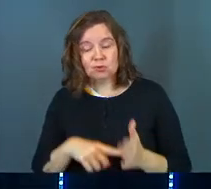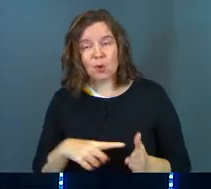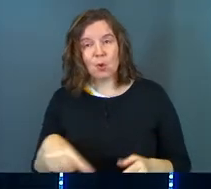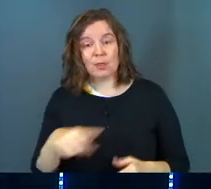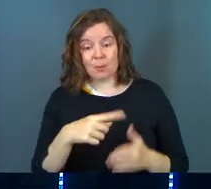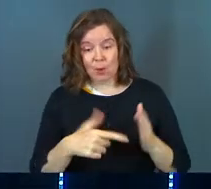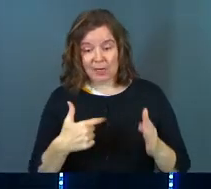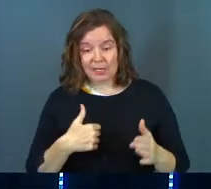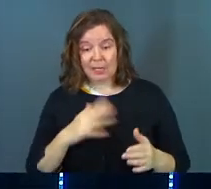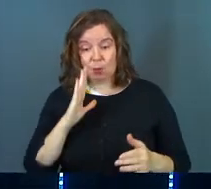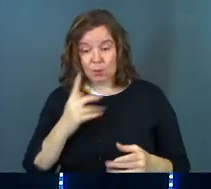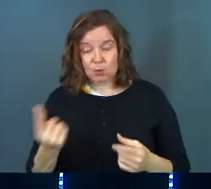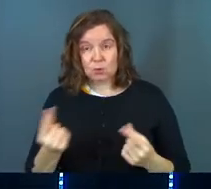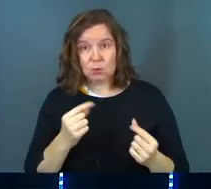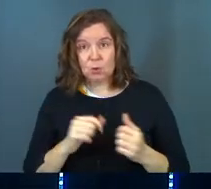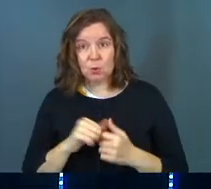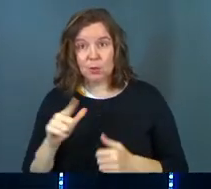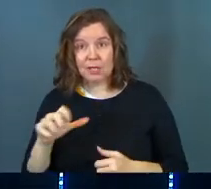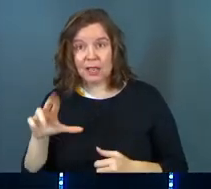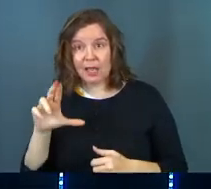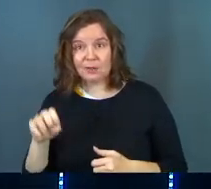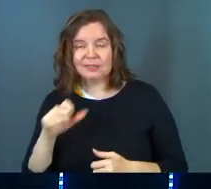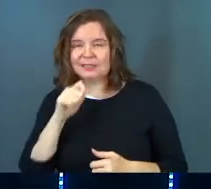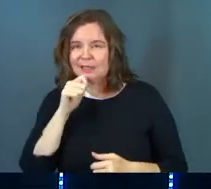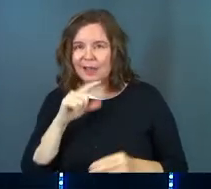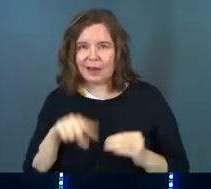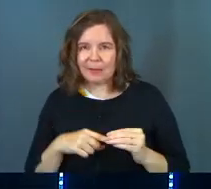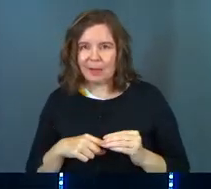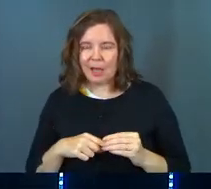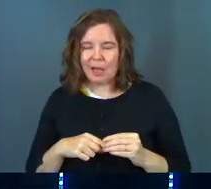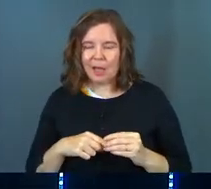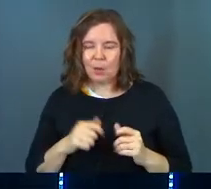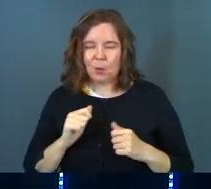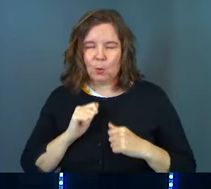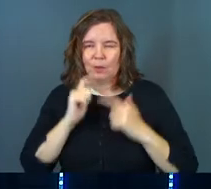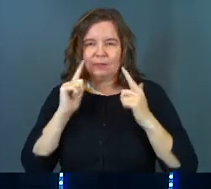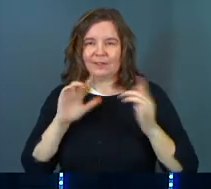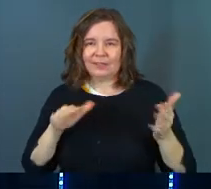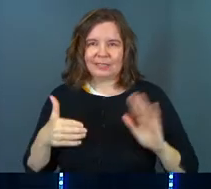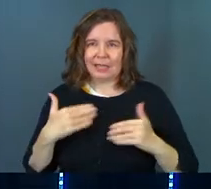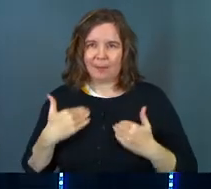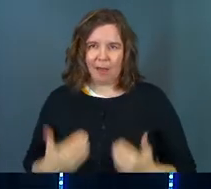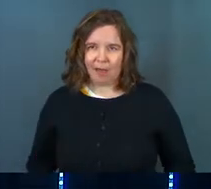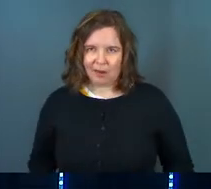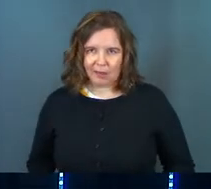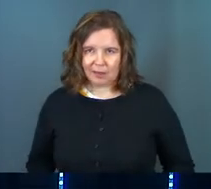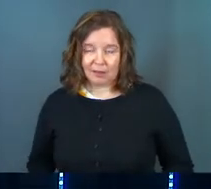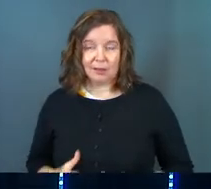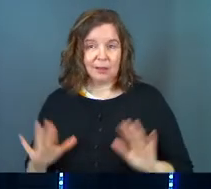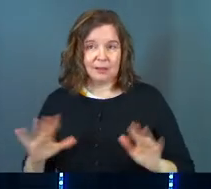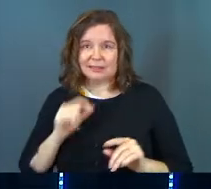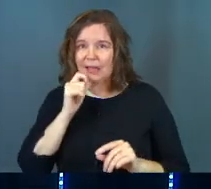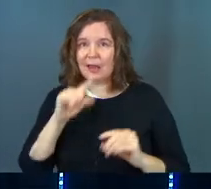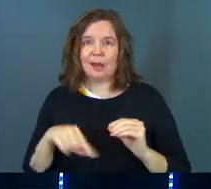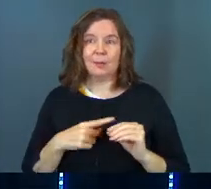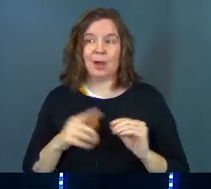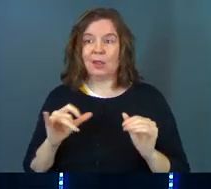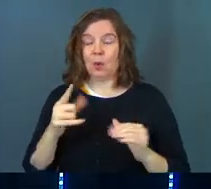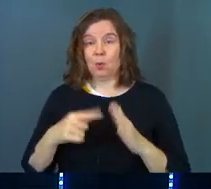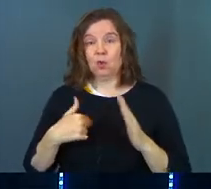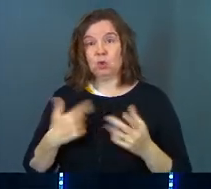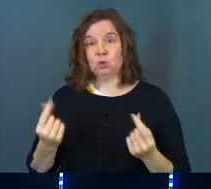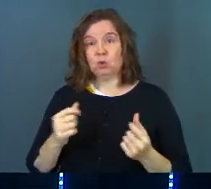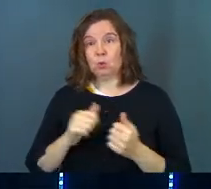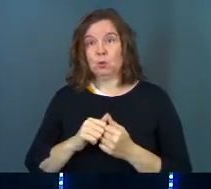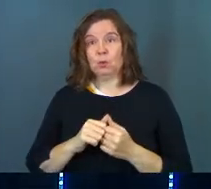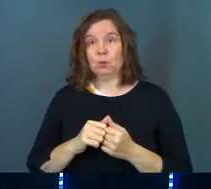show that what he's about to do with Lazarus is not about reviving a dead body. It's not about like what